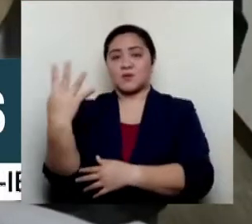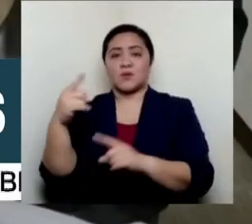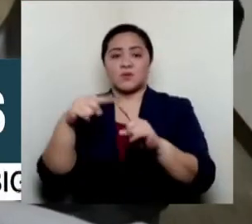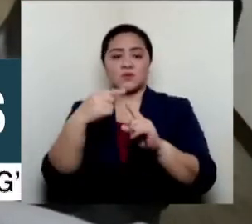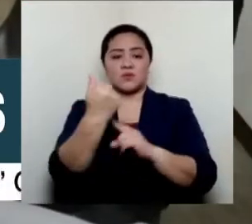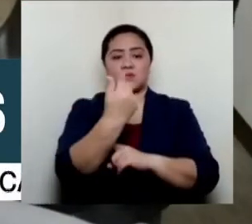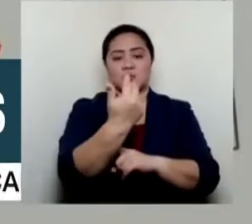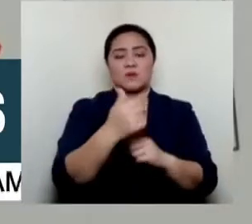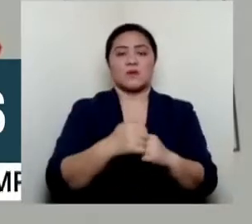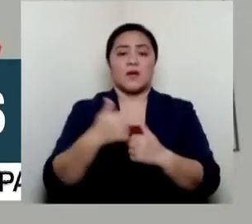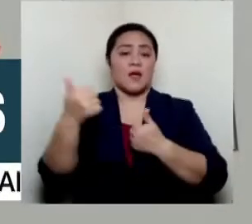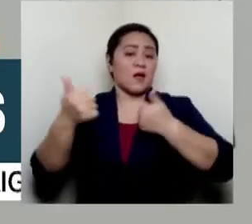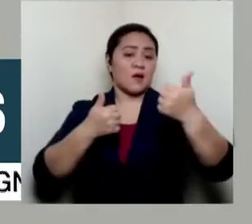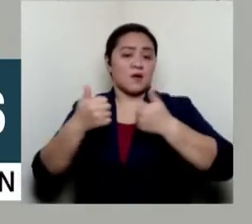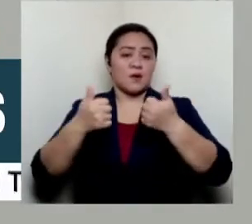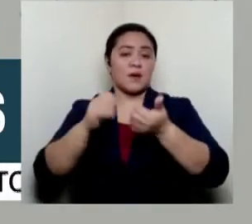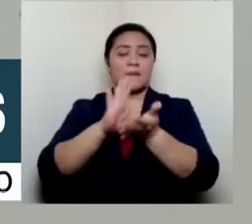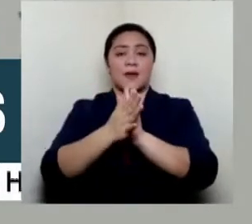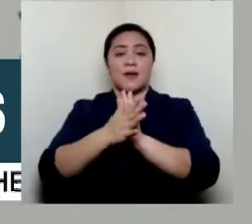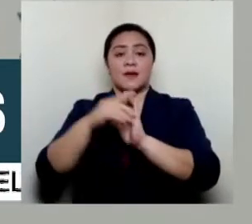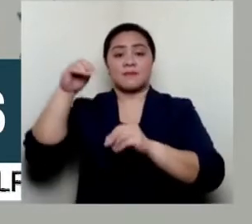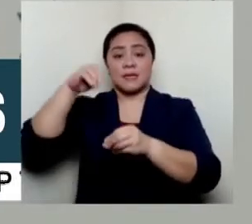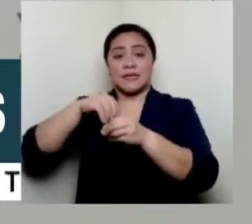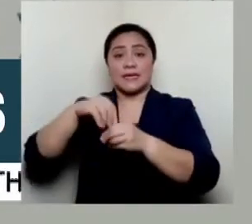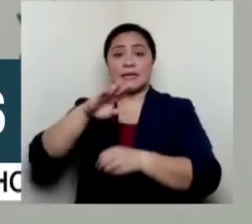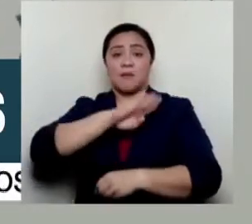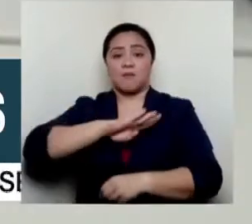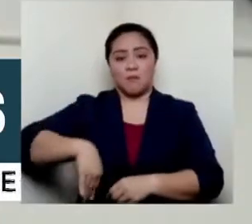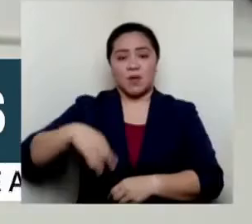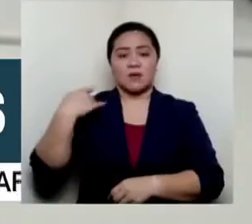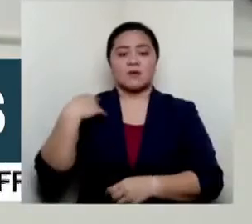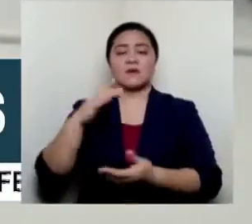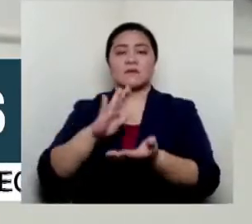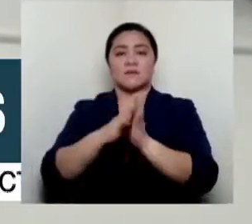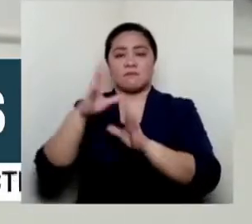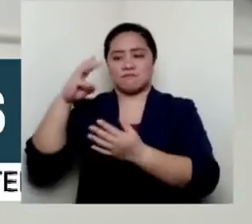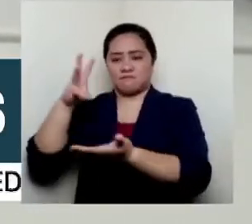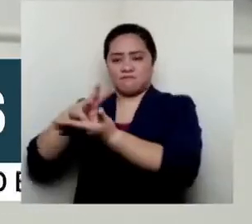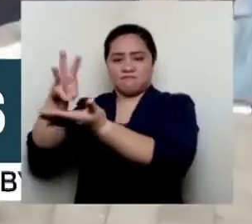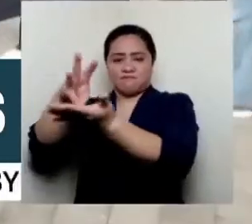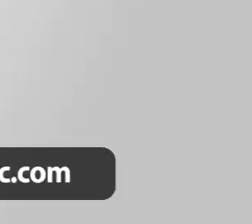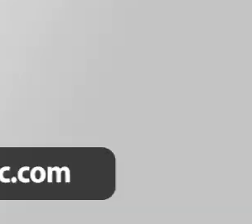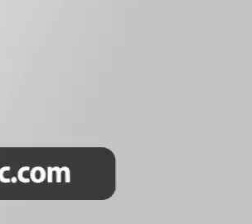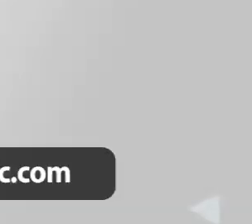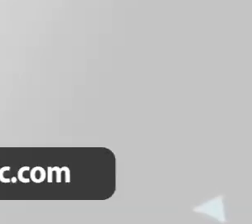Competitions will be staged in downtown Beijing and two neighboring towns.